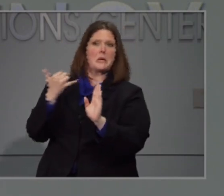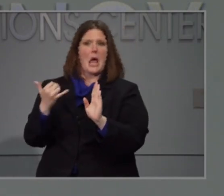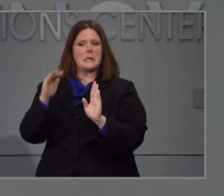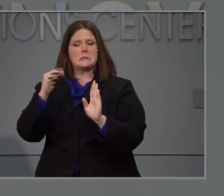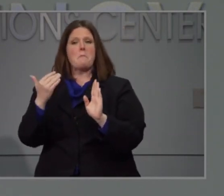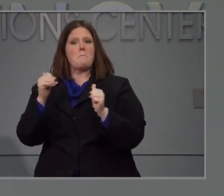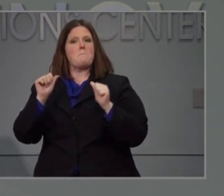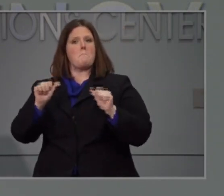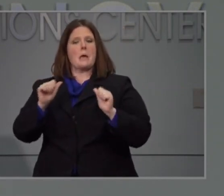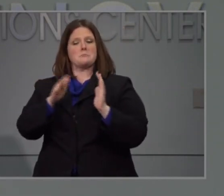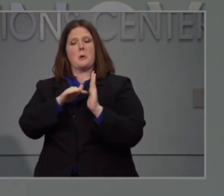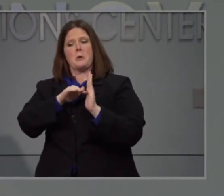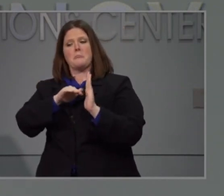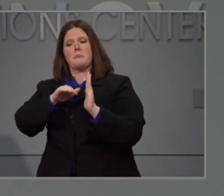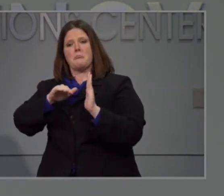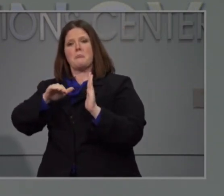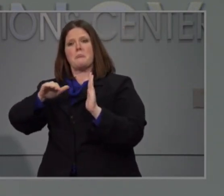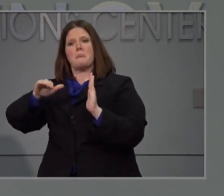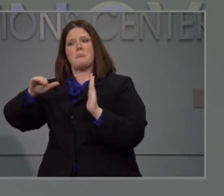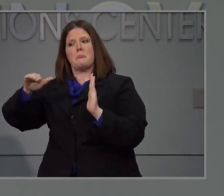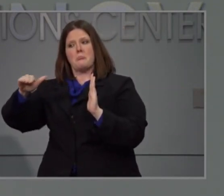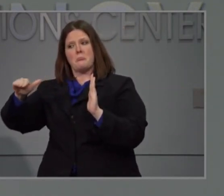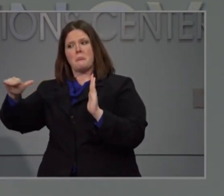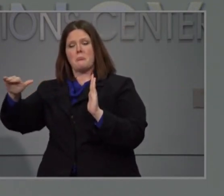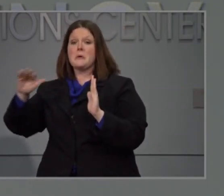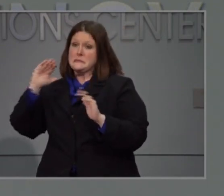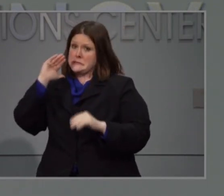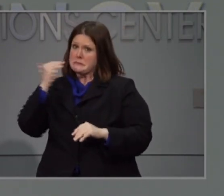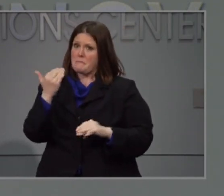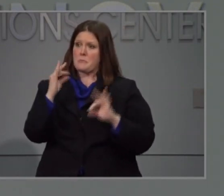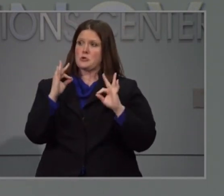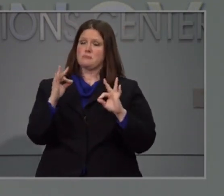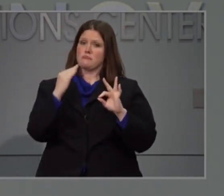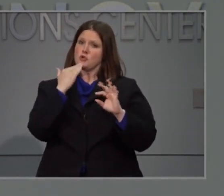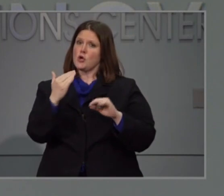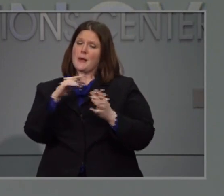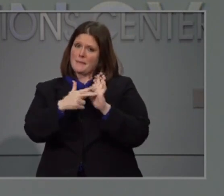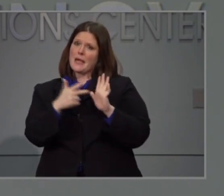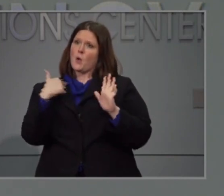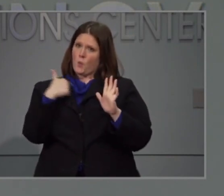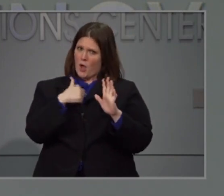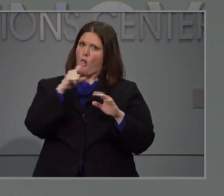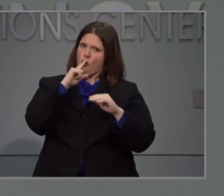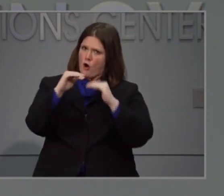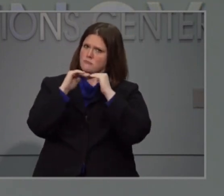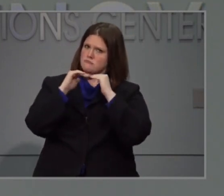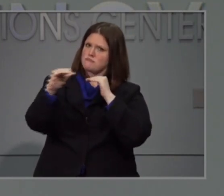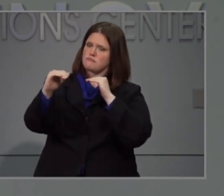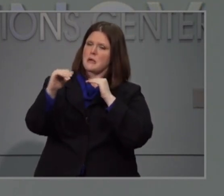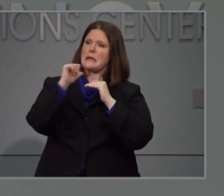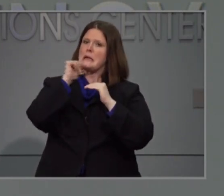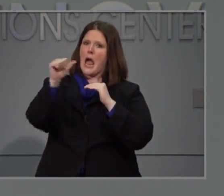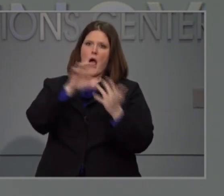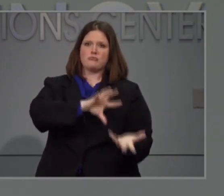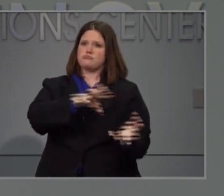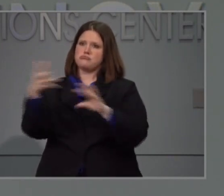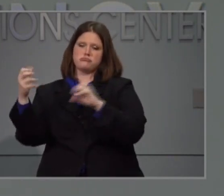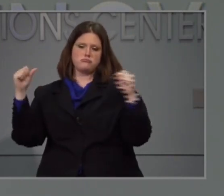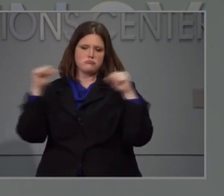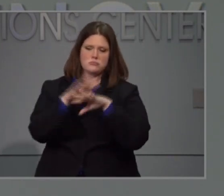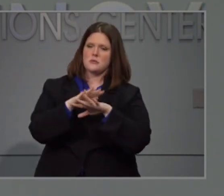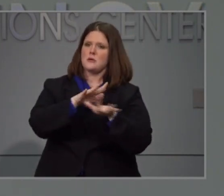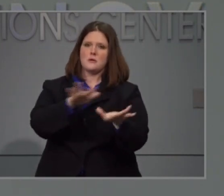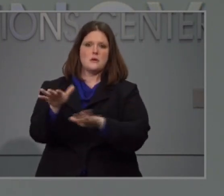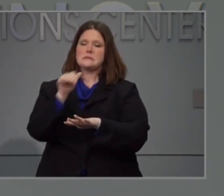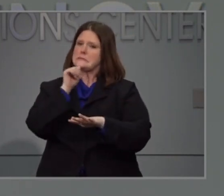largely about where we were with a slight increase, that's a good sign to me that we are stable. But it is also why we are